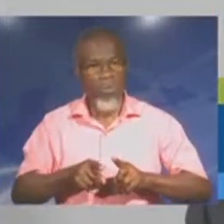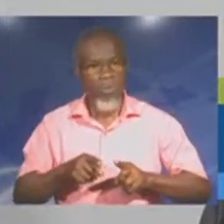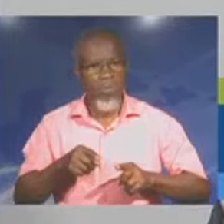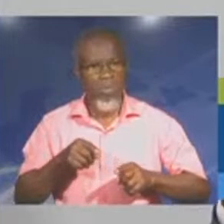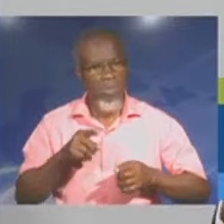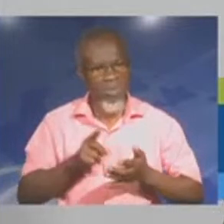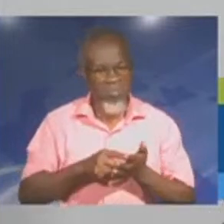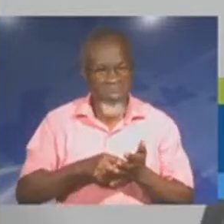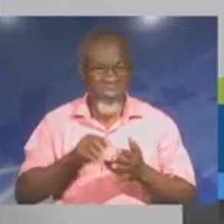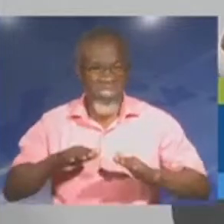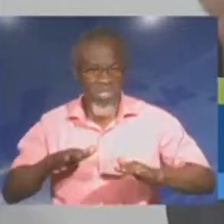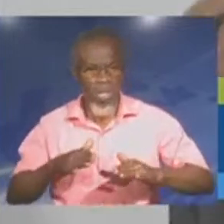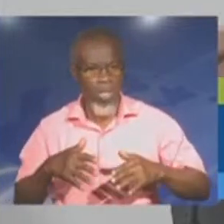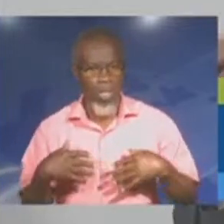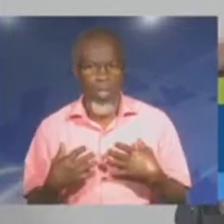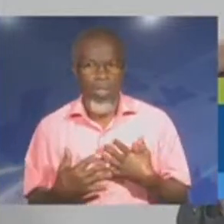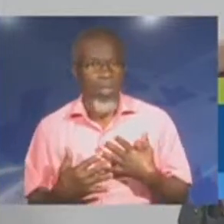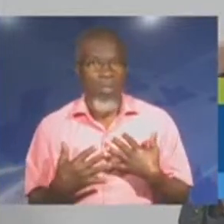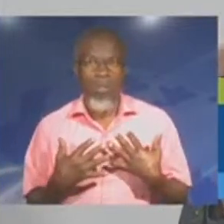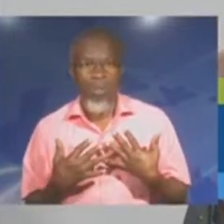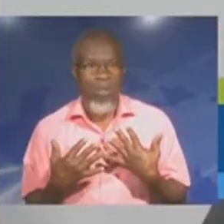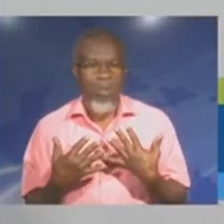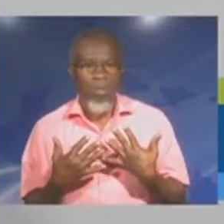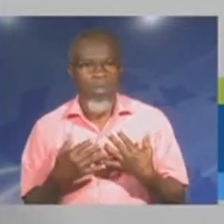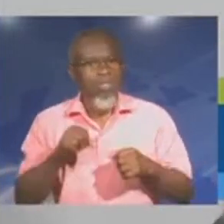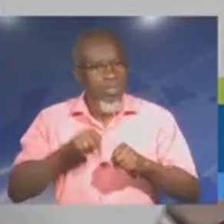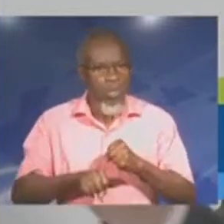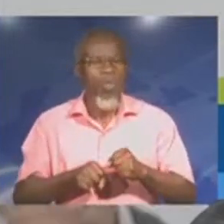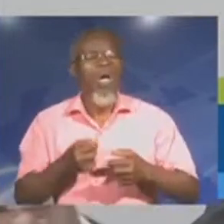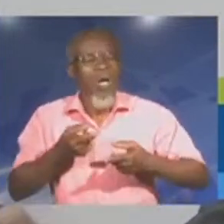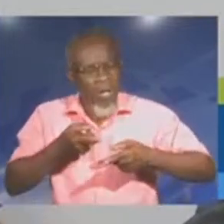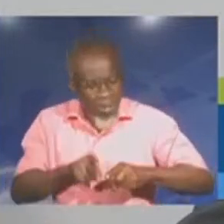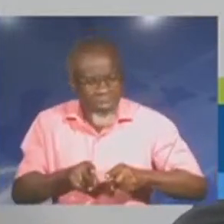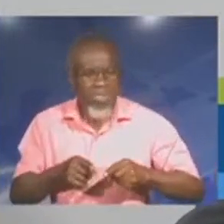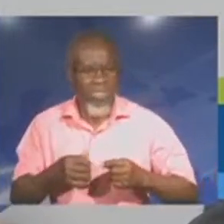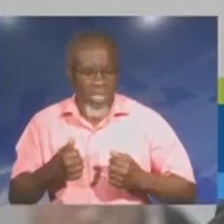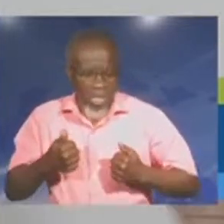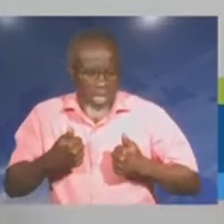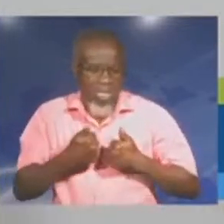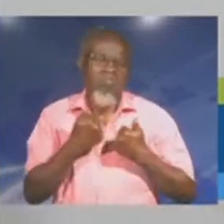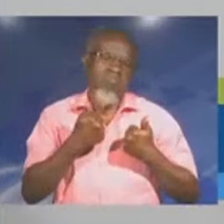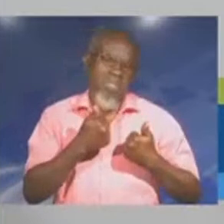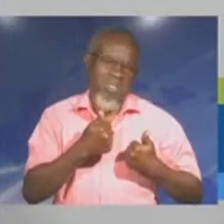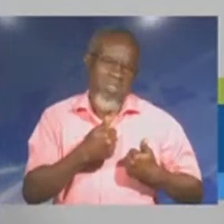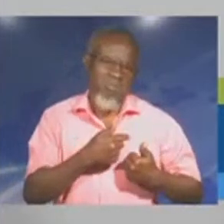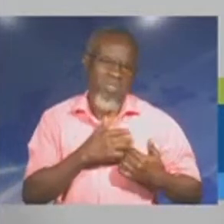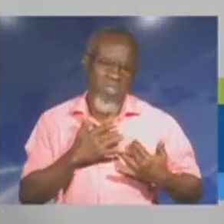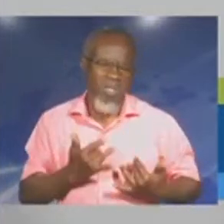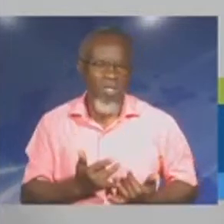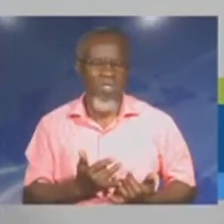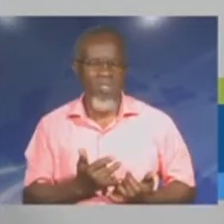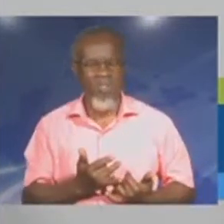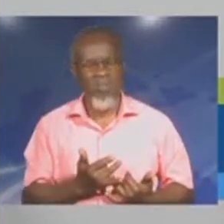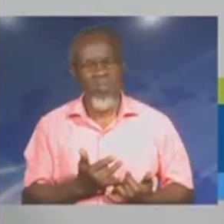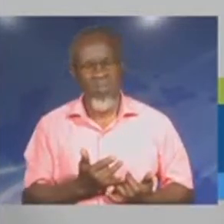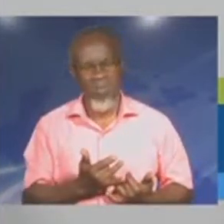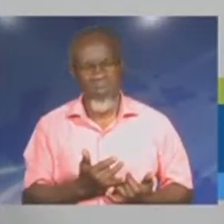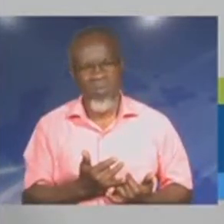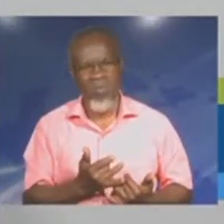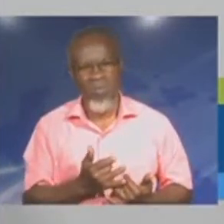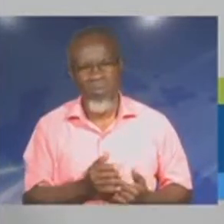on, associated with getting the vaccine, not that the vaccine produced this.